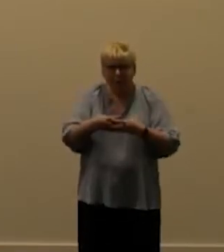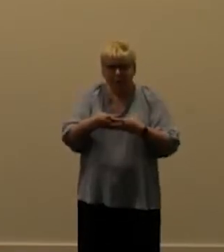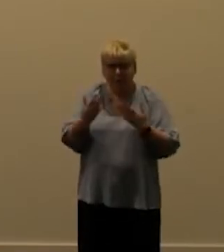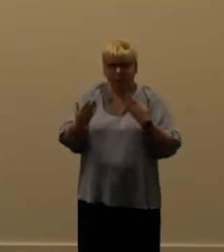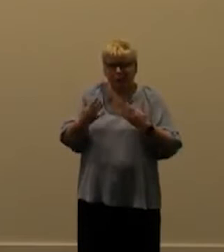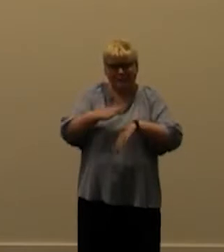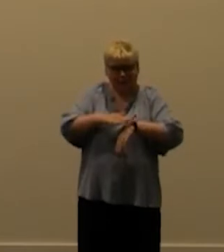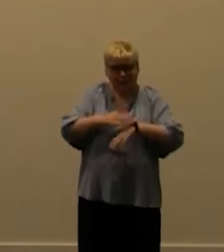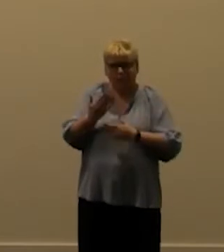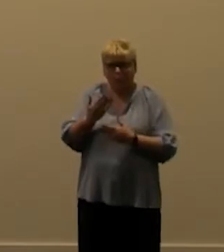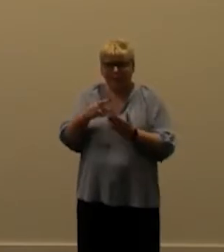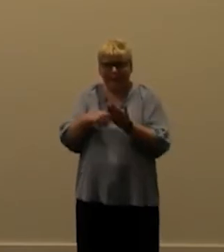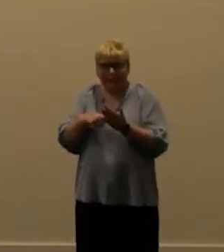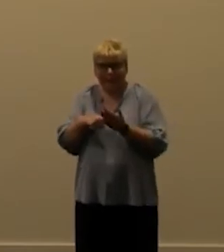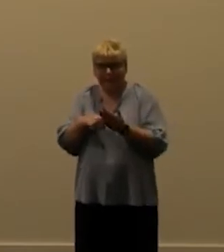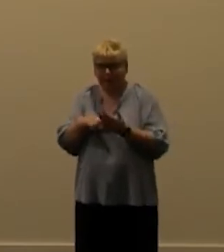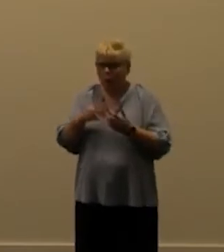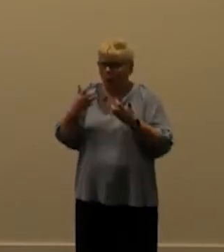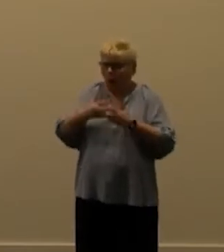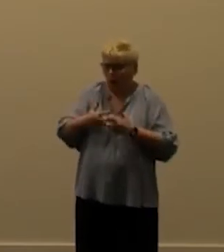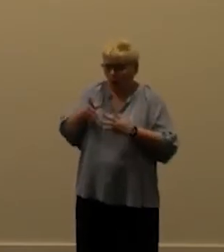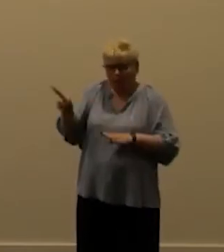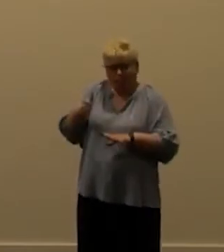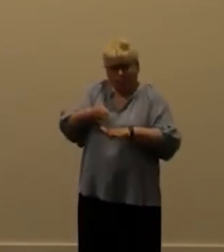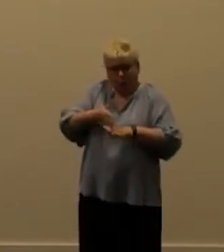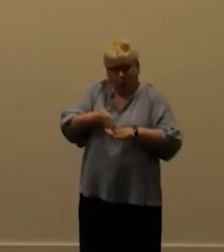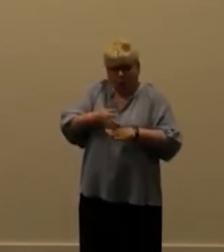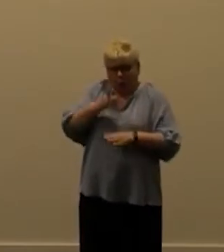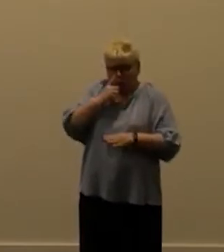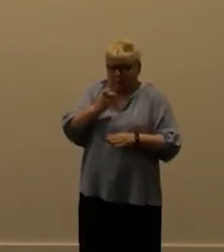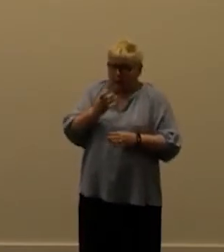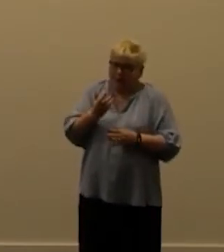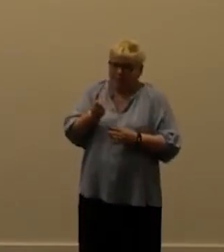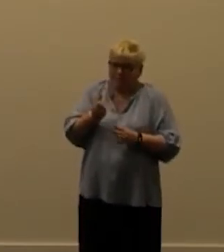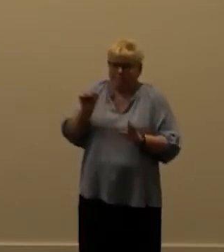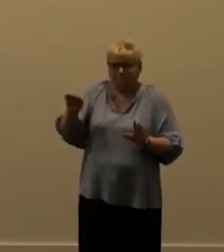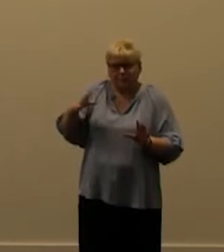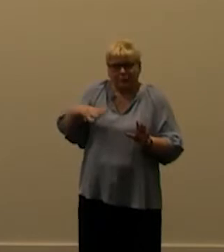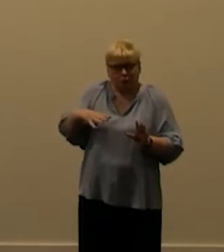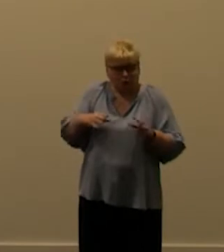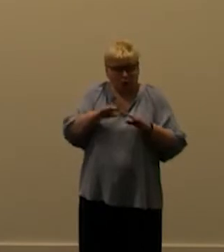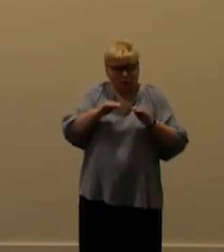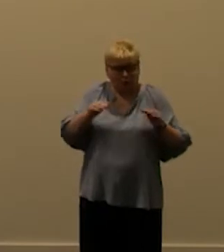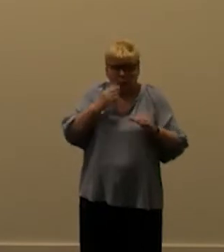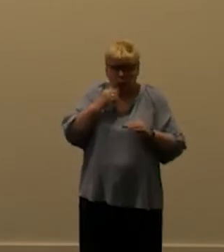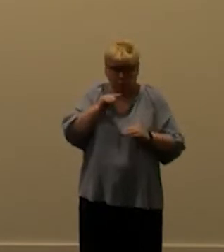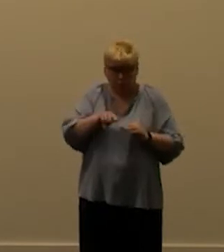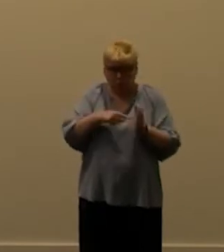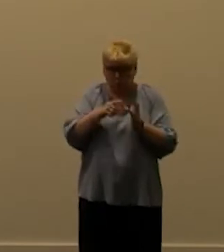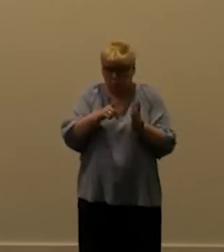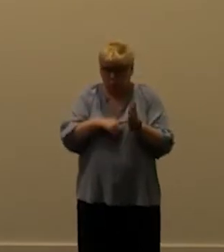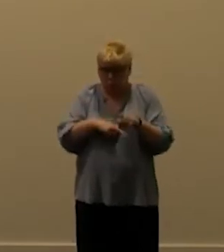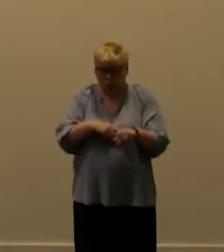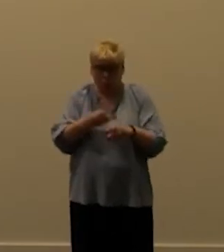the great thing. So again, the way this one works is that we can basically pull those desired state configs using the tool.